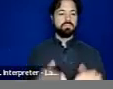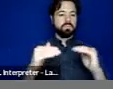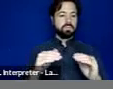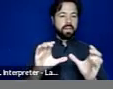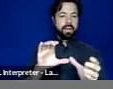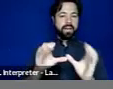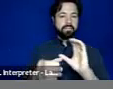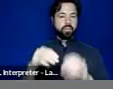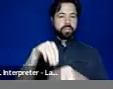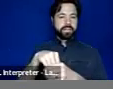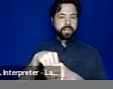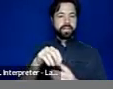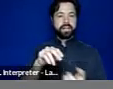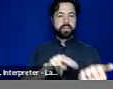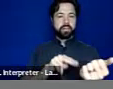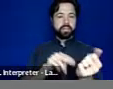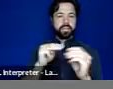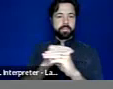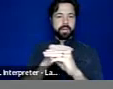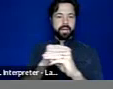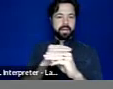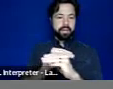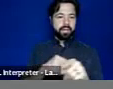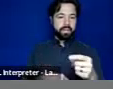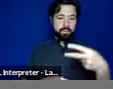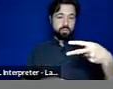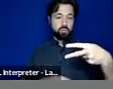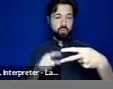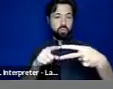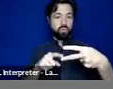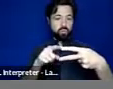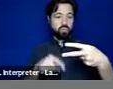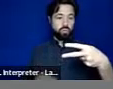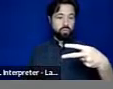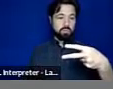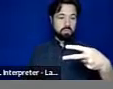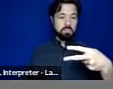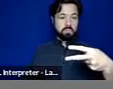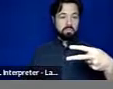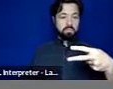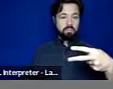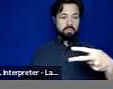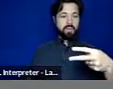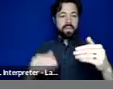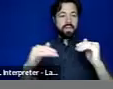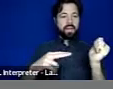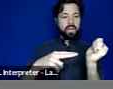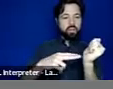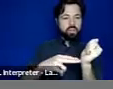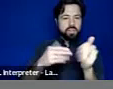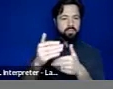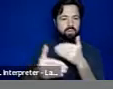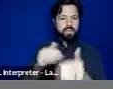nursing math. And there's 2 of those. And then there's nursing process